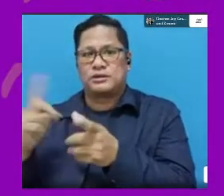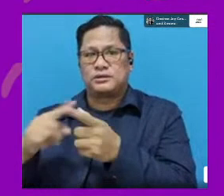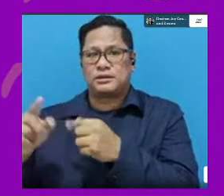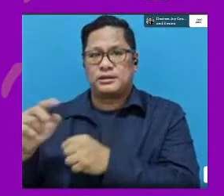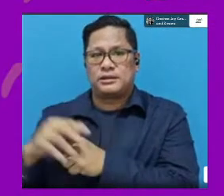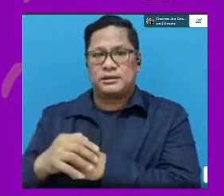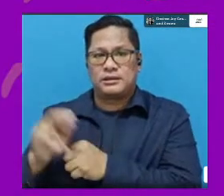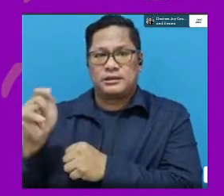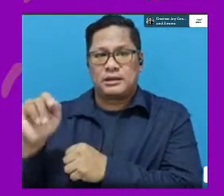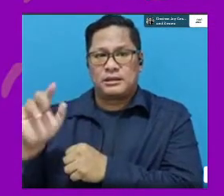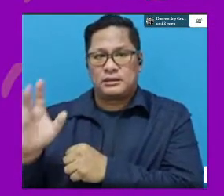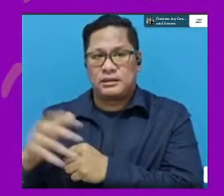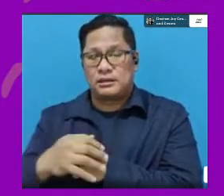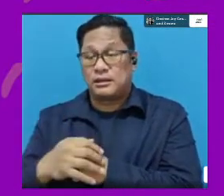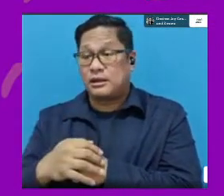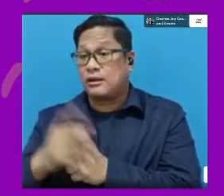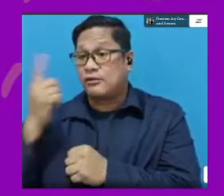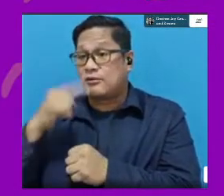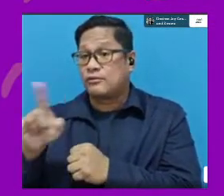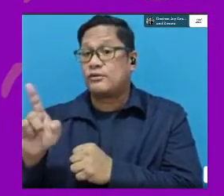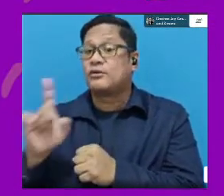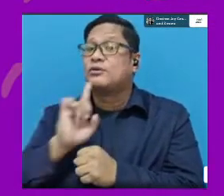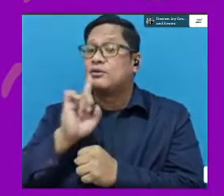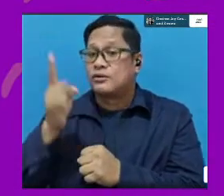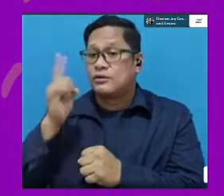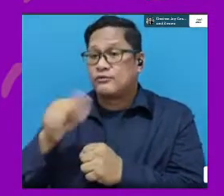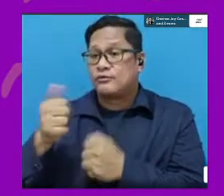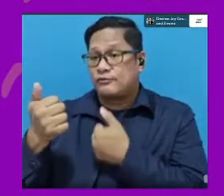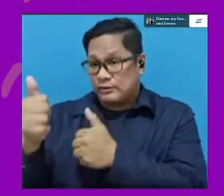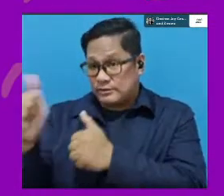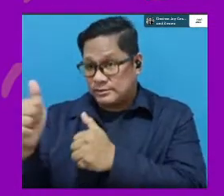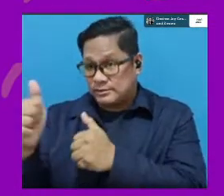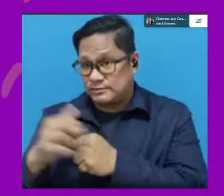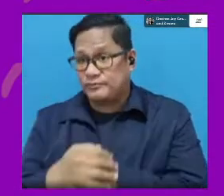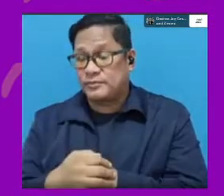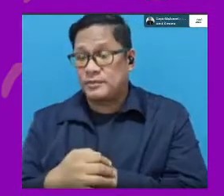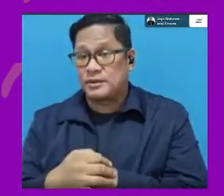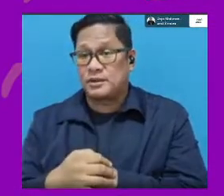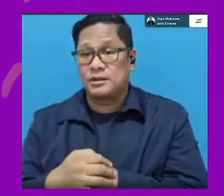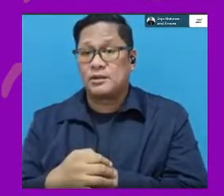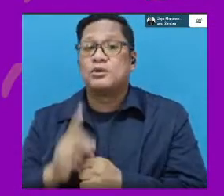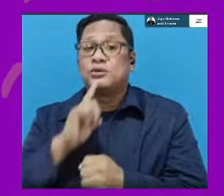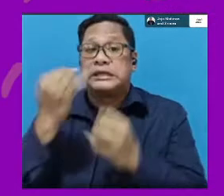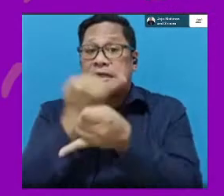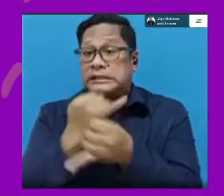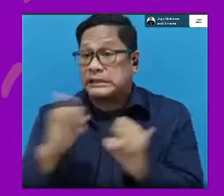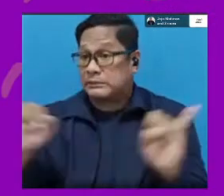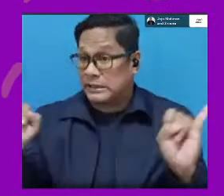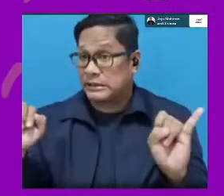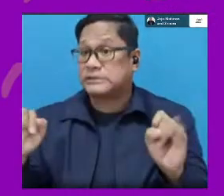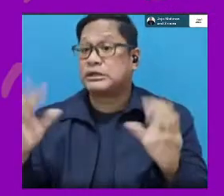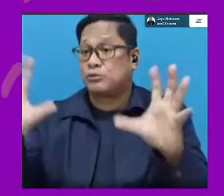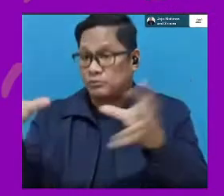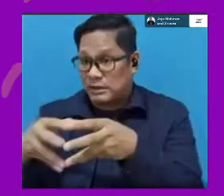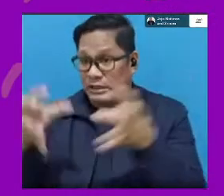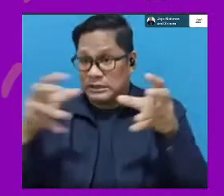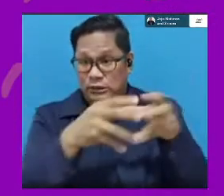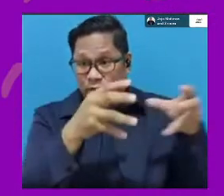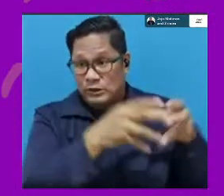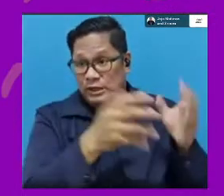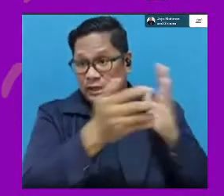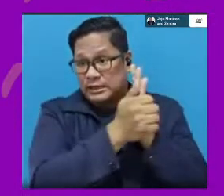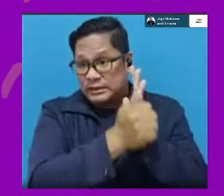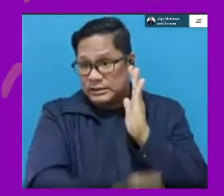the National Adverse Event Following Immunization Committee. So these independent bodies of experts, they are